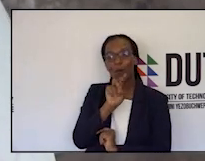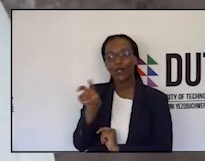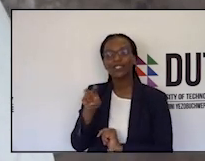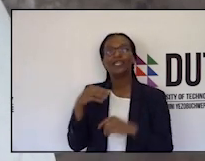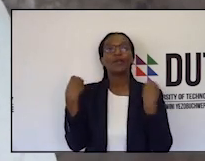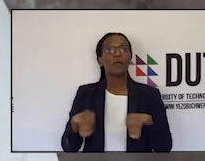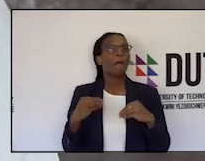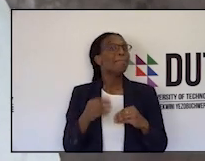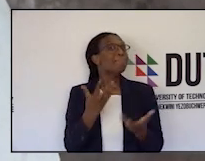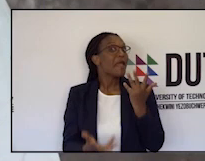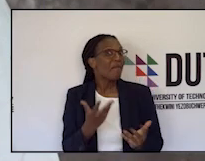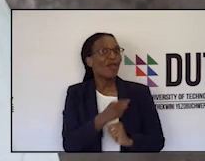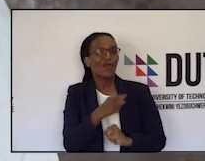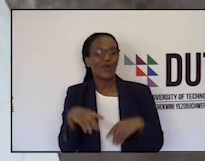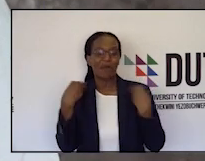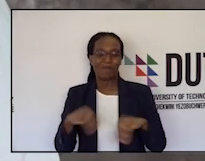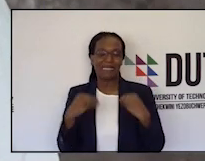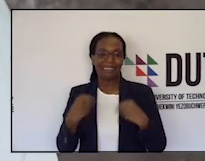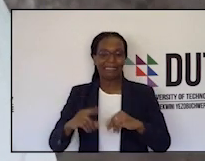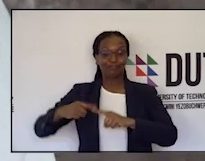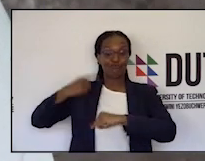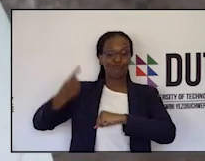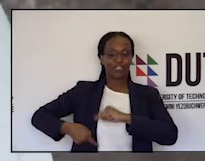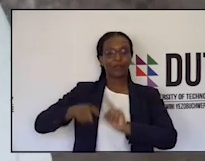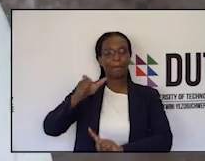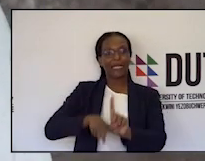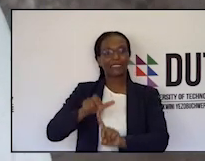business mogul to be produced by DUT.